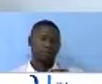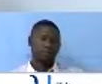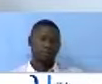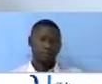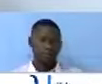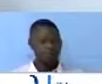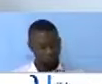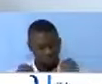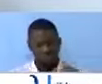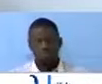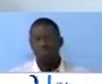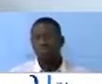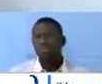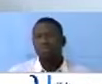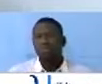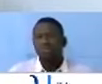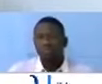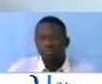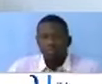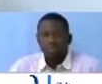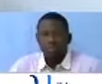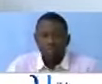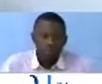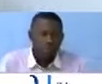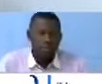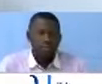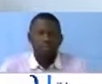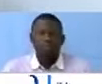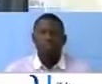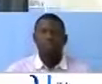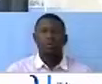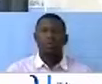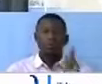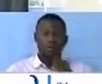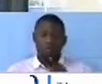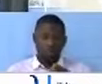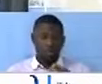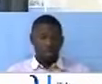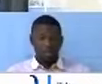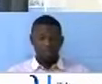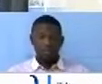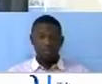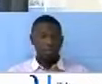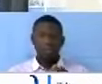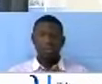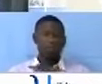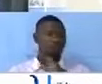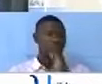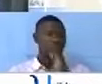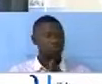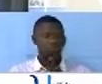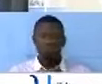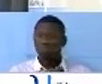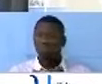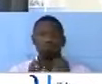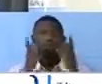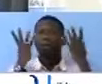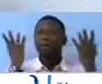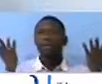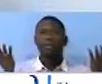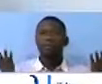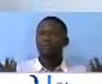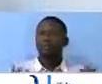the NIA. But you would accept that it is really shocking. Why didn't I go today? Be mudai